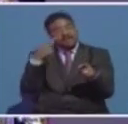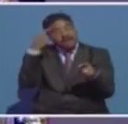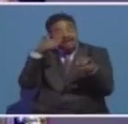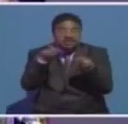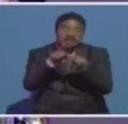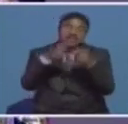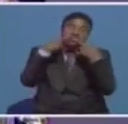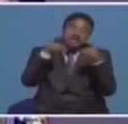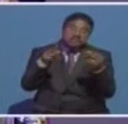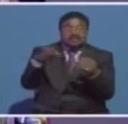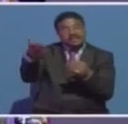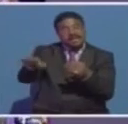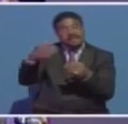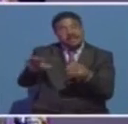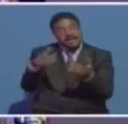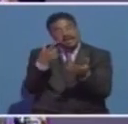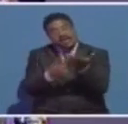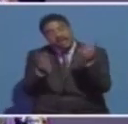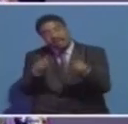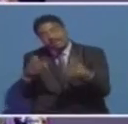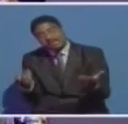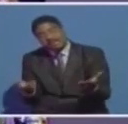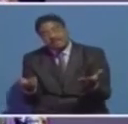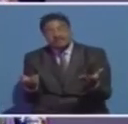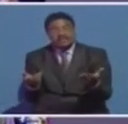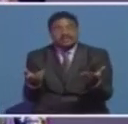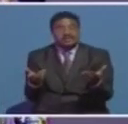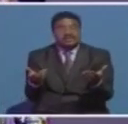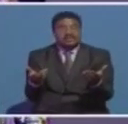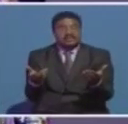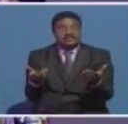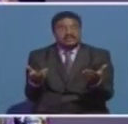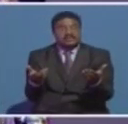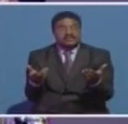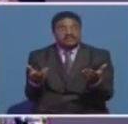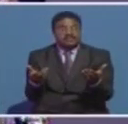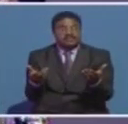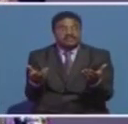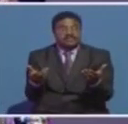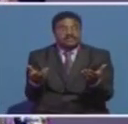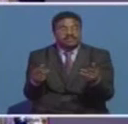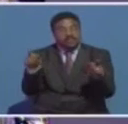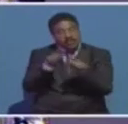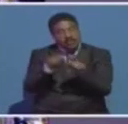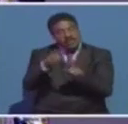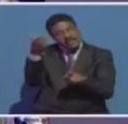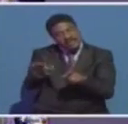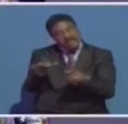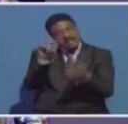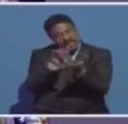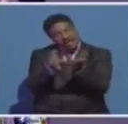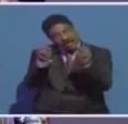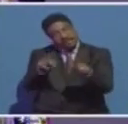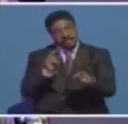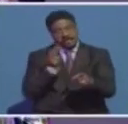a natural or man-made hazard, and it's beyond anybody's control, and naturally we have to respond to